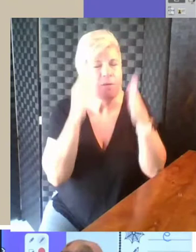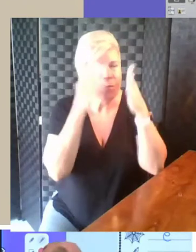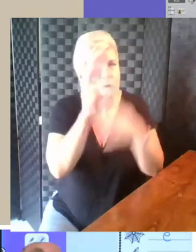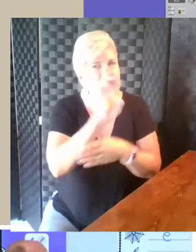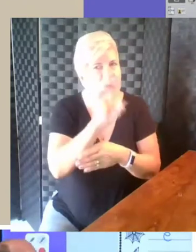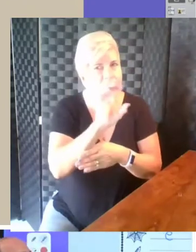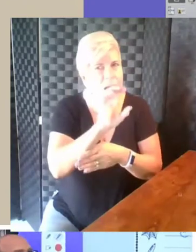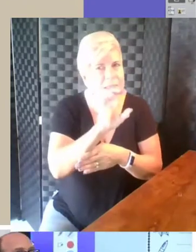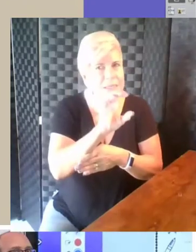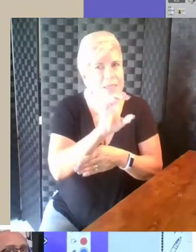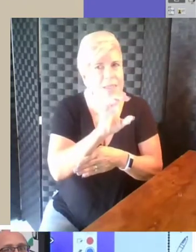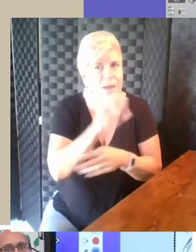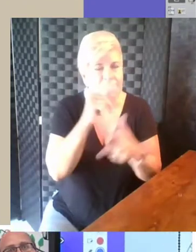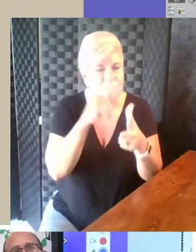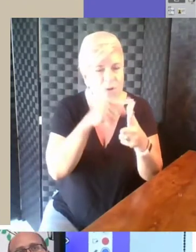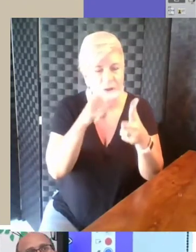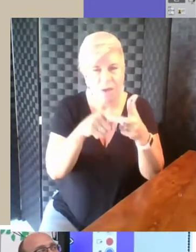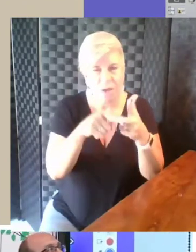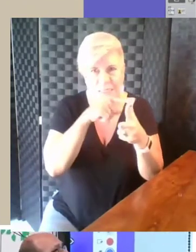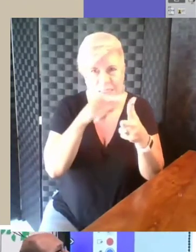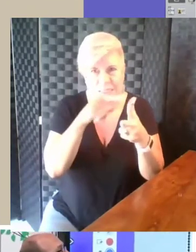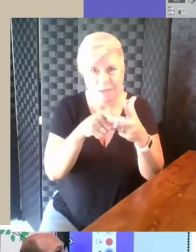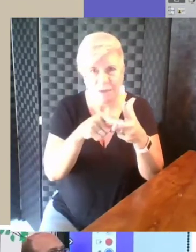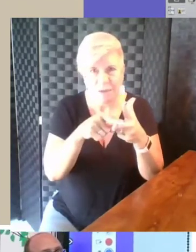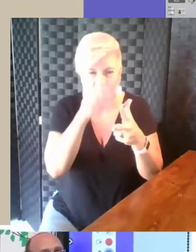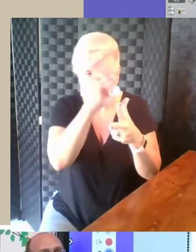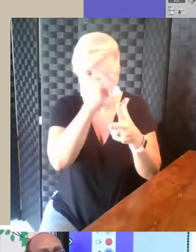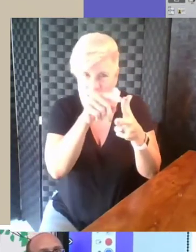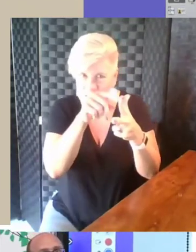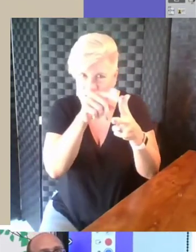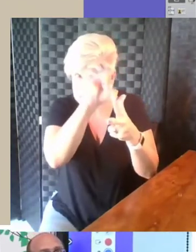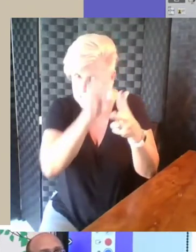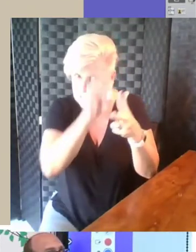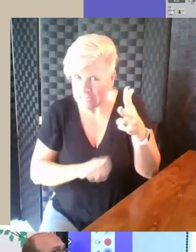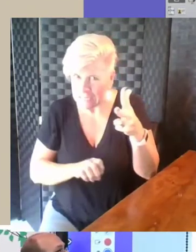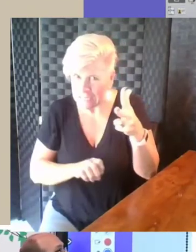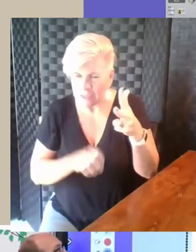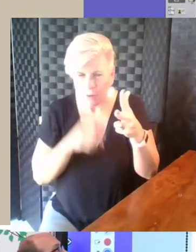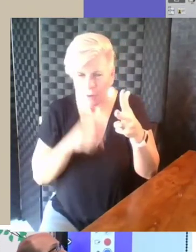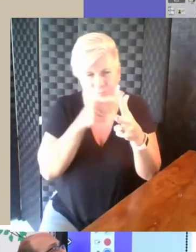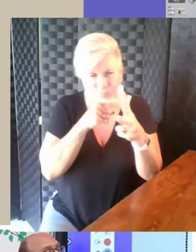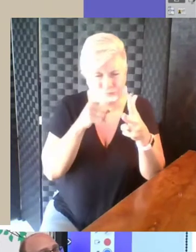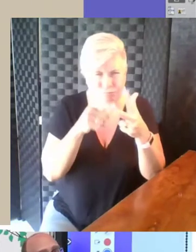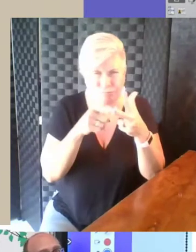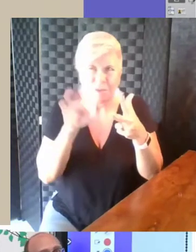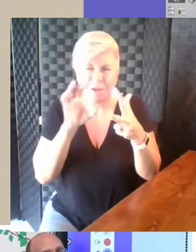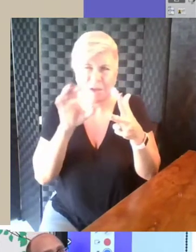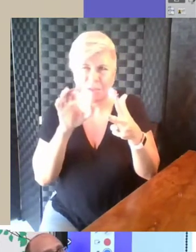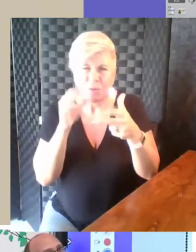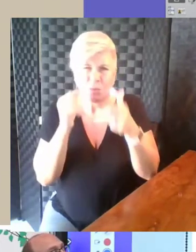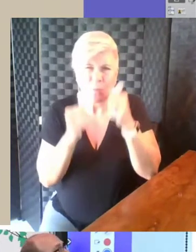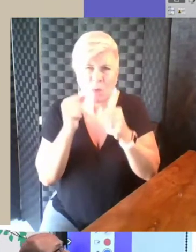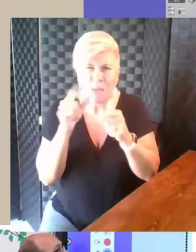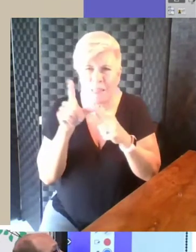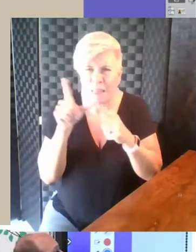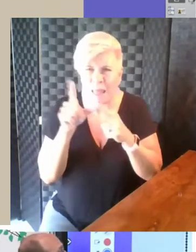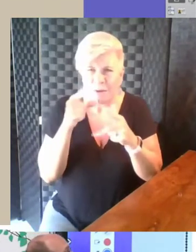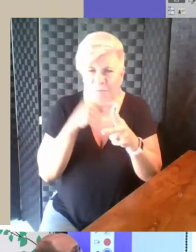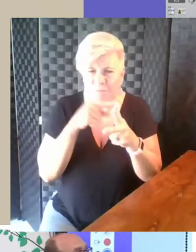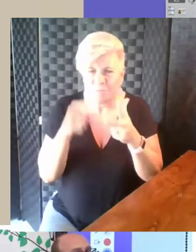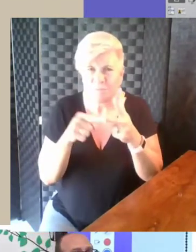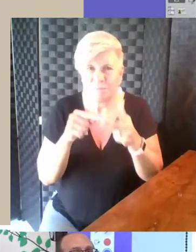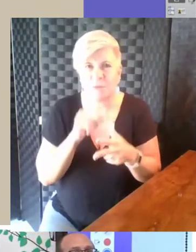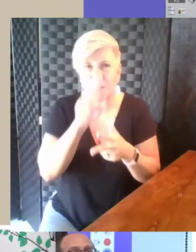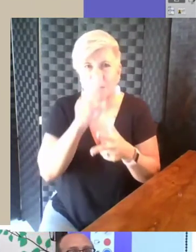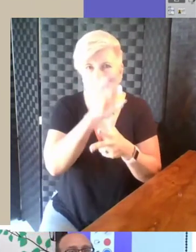Consonants. So with the vowel out of the way, all we're going to be writing is consonants. And they're going to go around each of these words because they're consonant, vowel, consonant words.